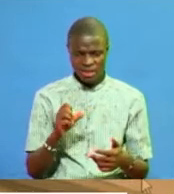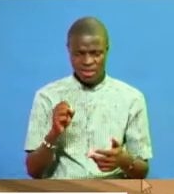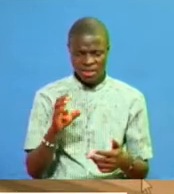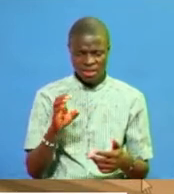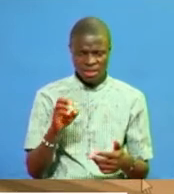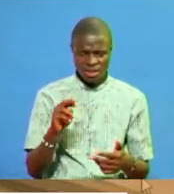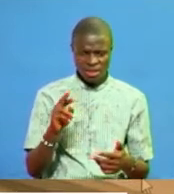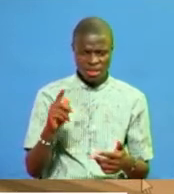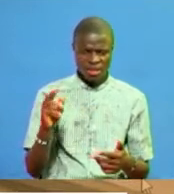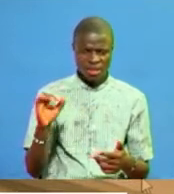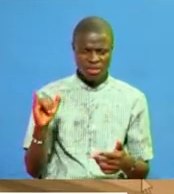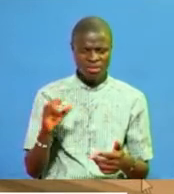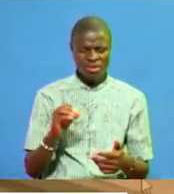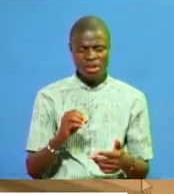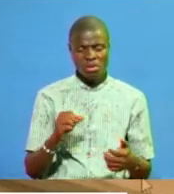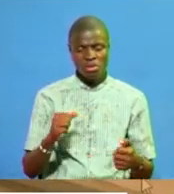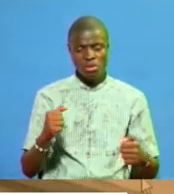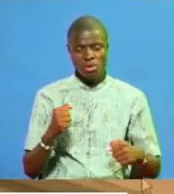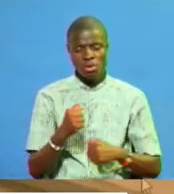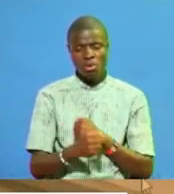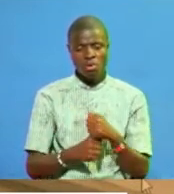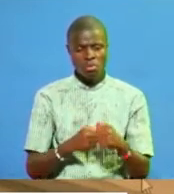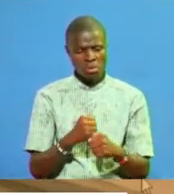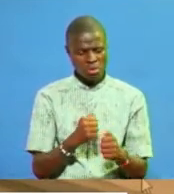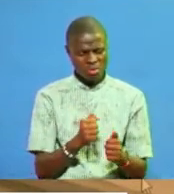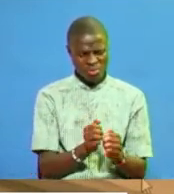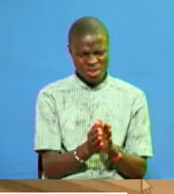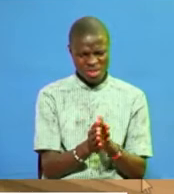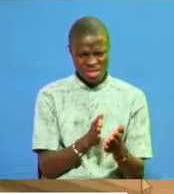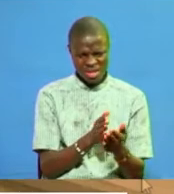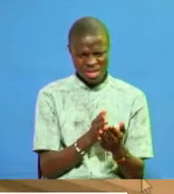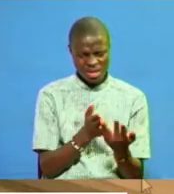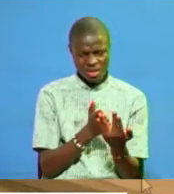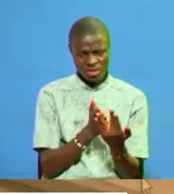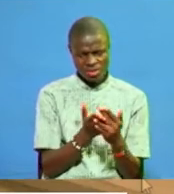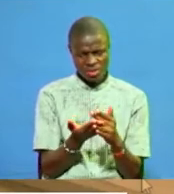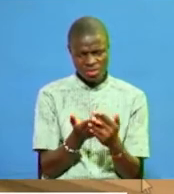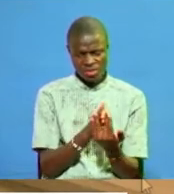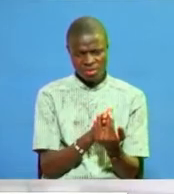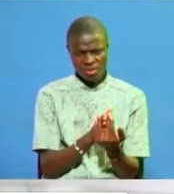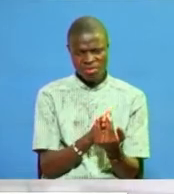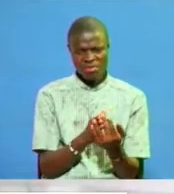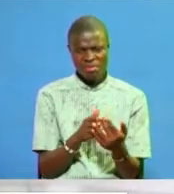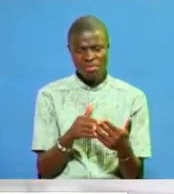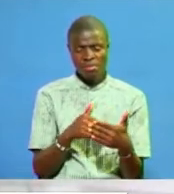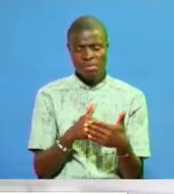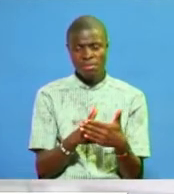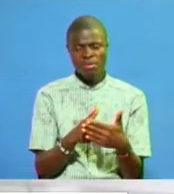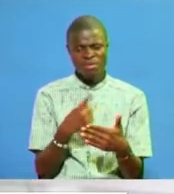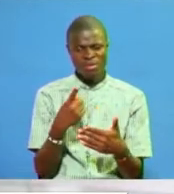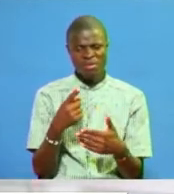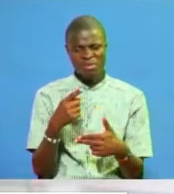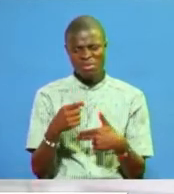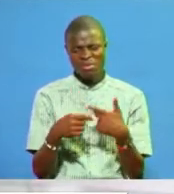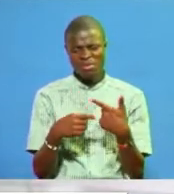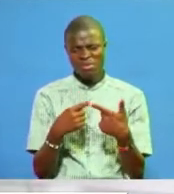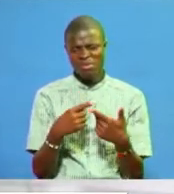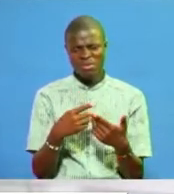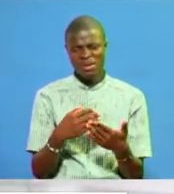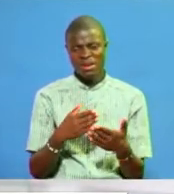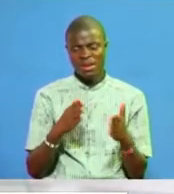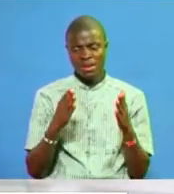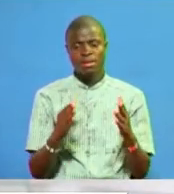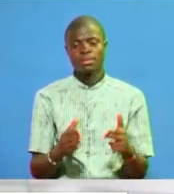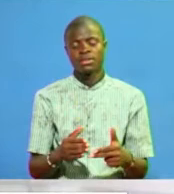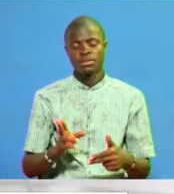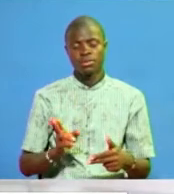licensing and operate within the legal boundaries. Mm-hmm. Now, Rufus, before we let you go, for someone considering to use